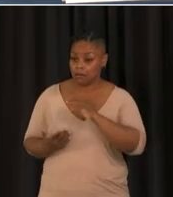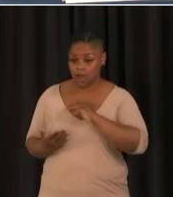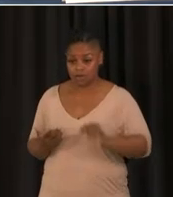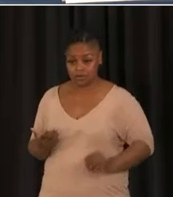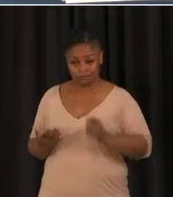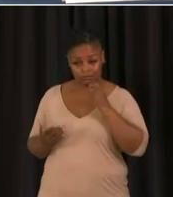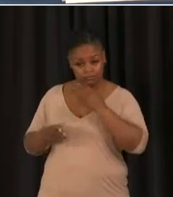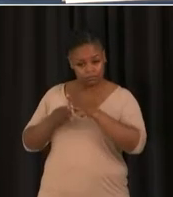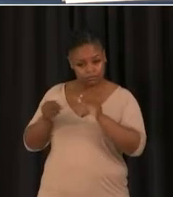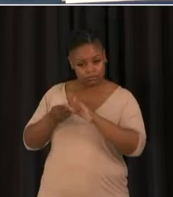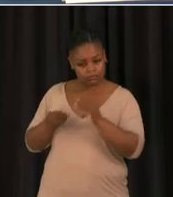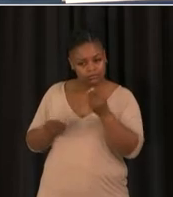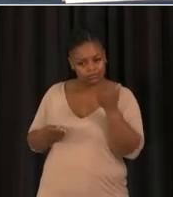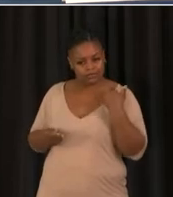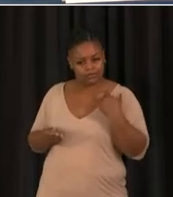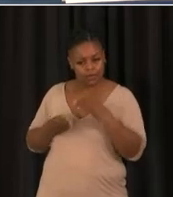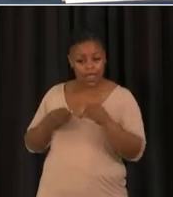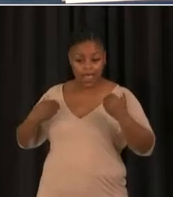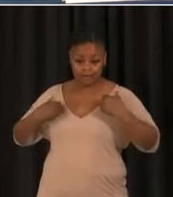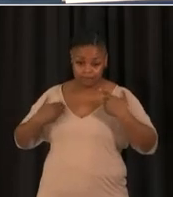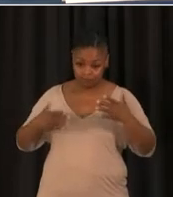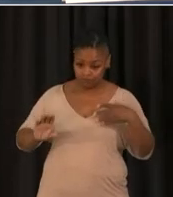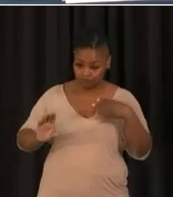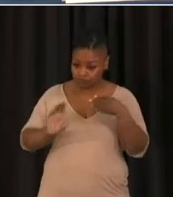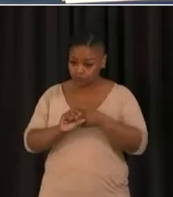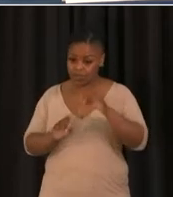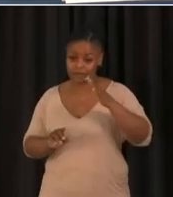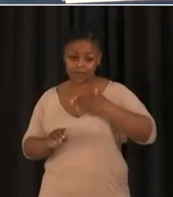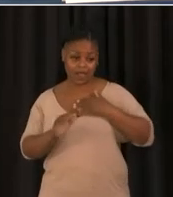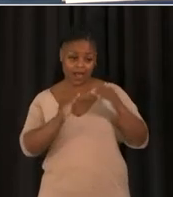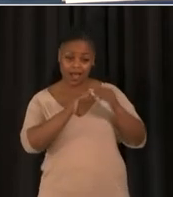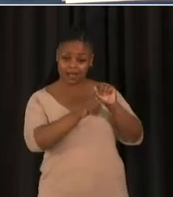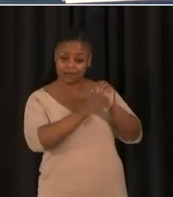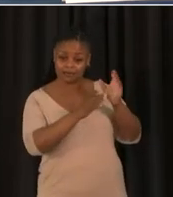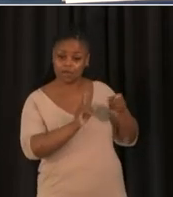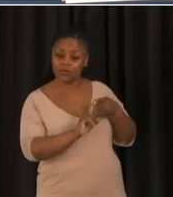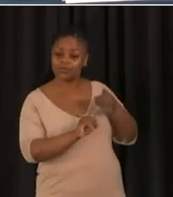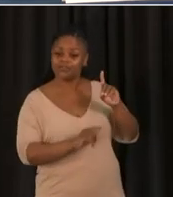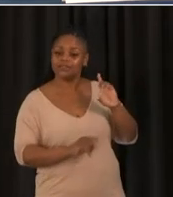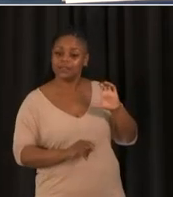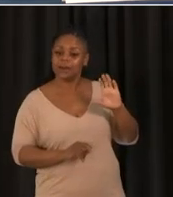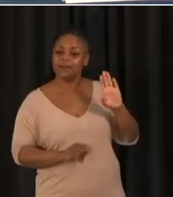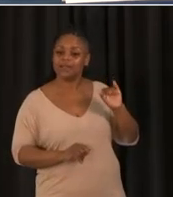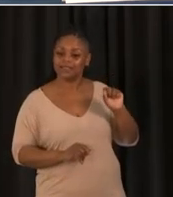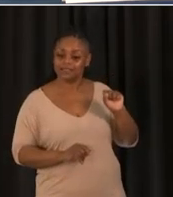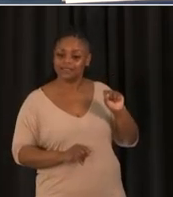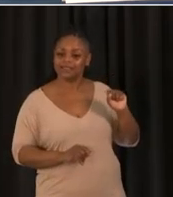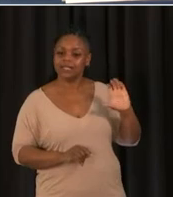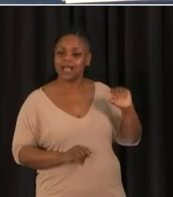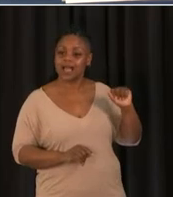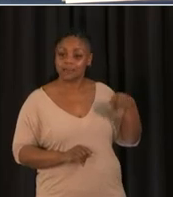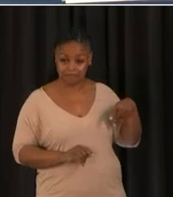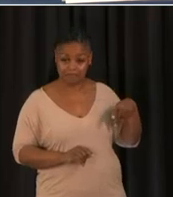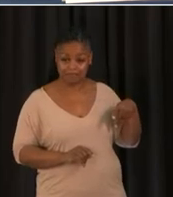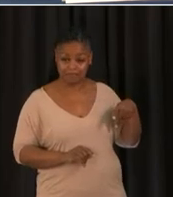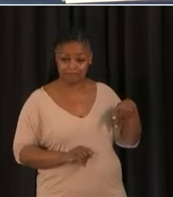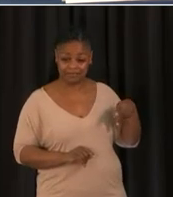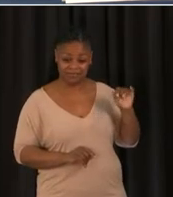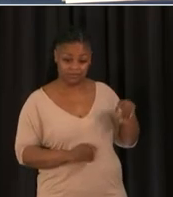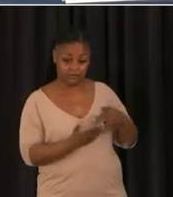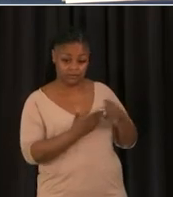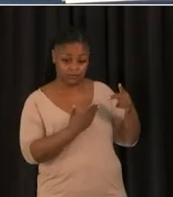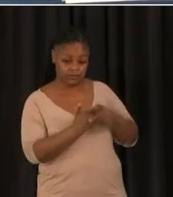utilize it fully. And then lastly, we also have a program catered to our small businesses. We know that many